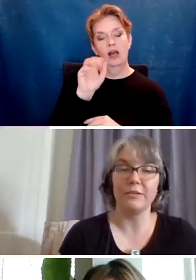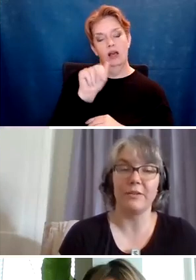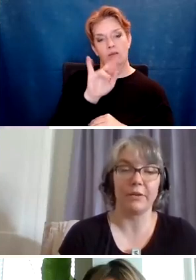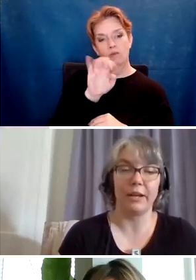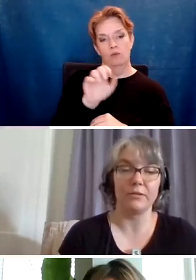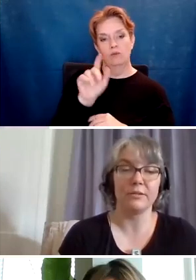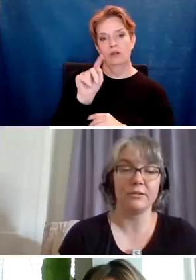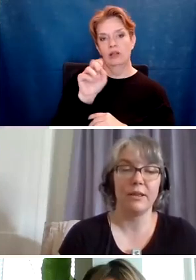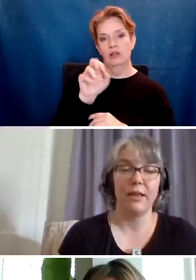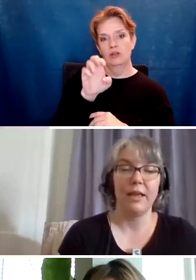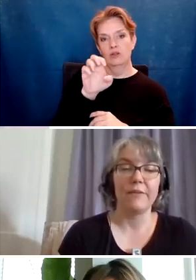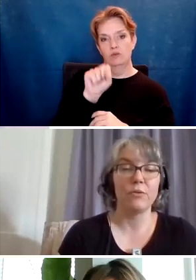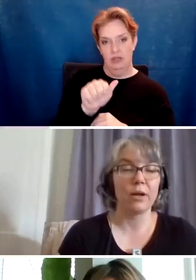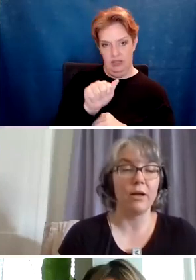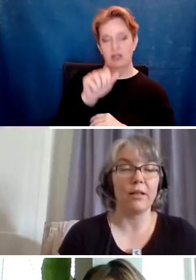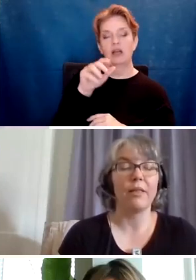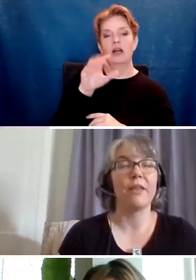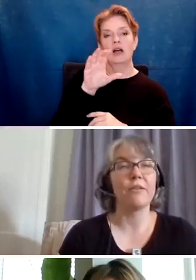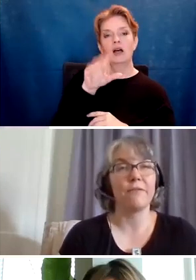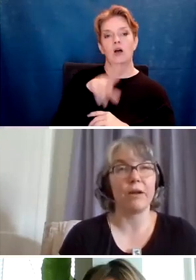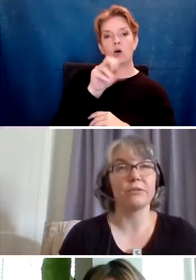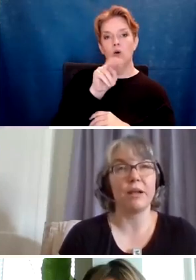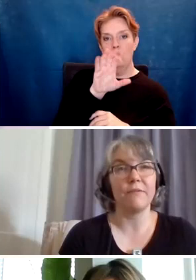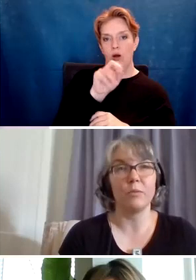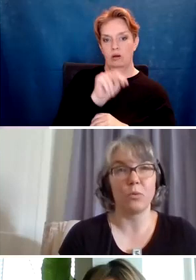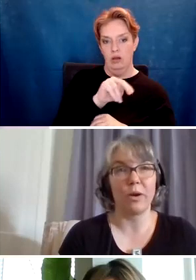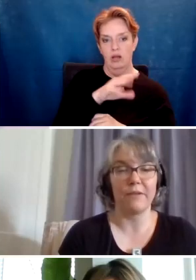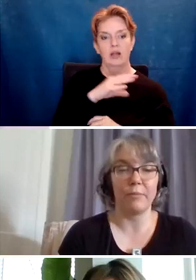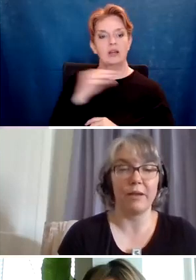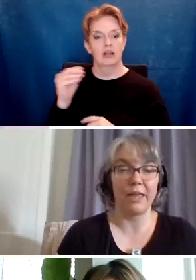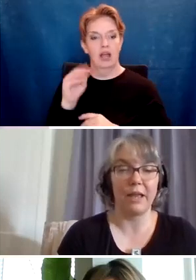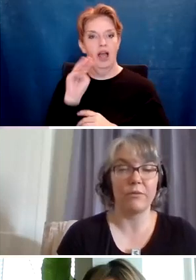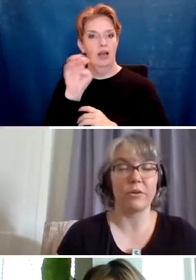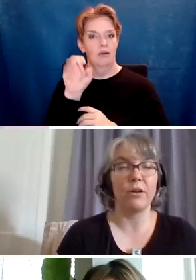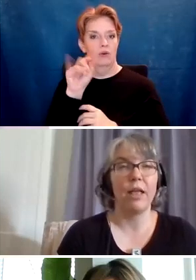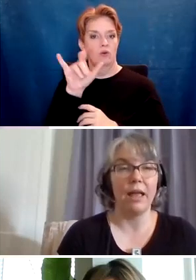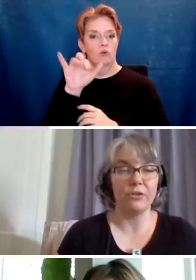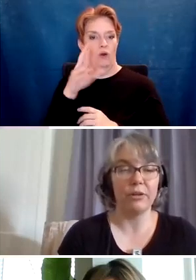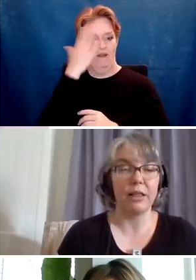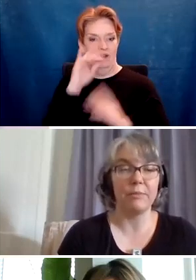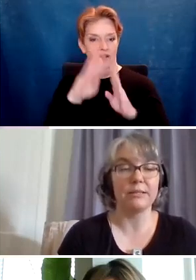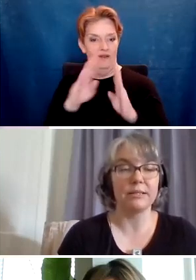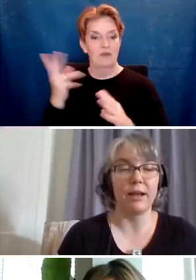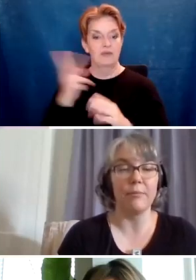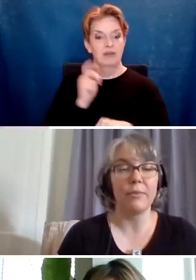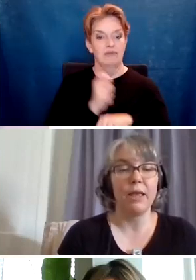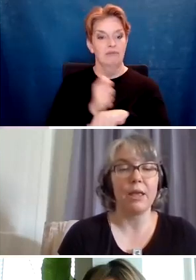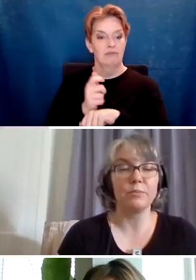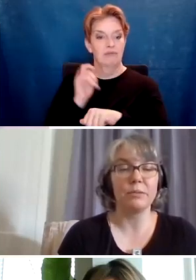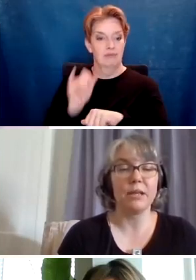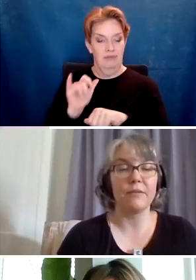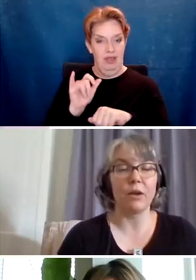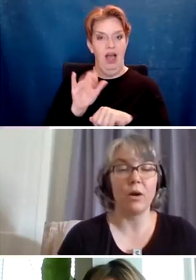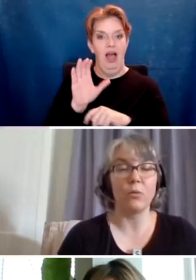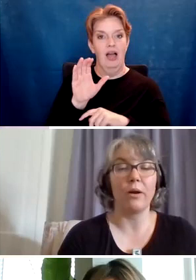in front of African House. If you recall, they are the founders of the Metoyer family of Cane River, and during Clementine's time, it